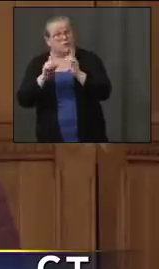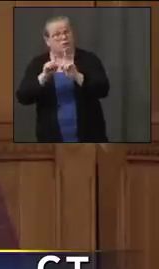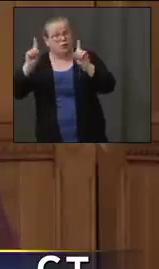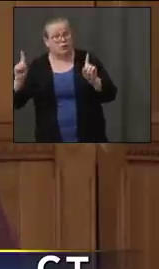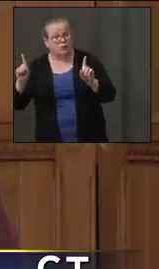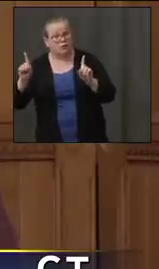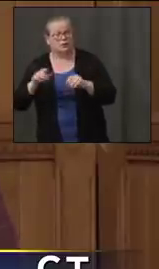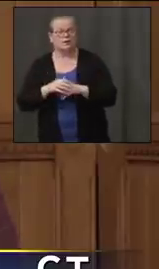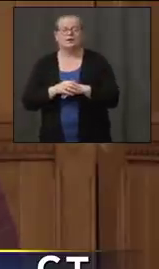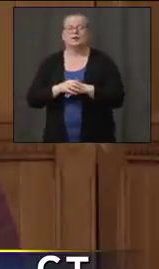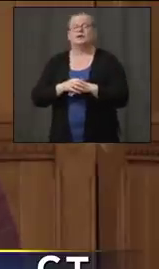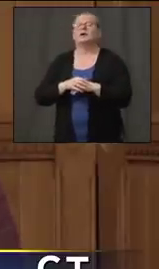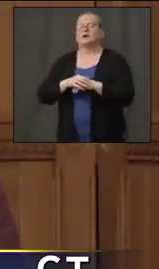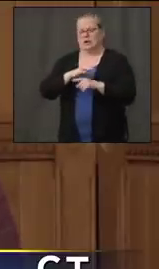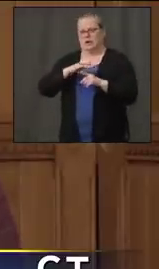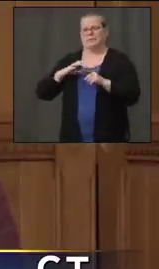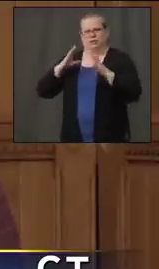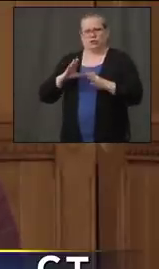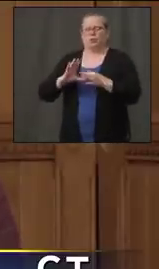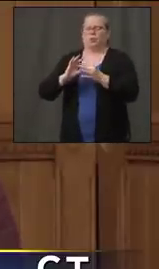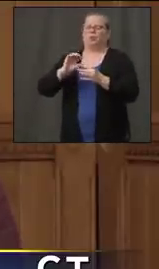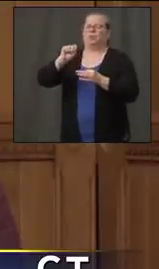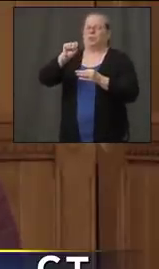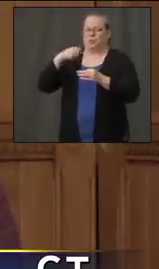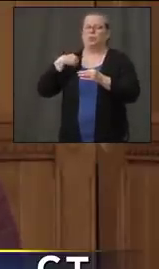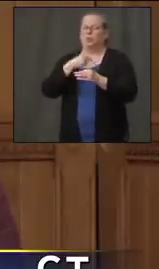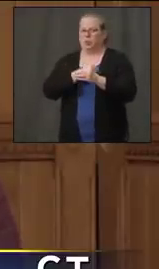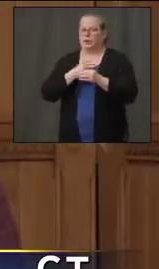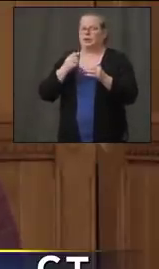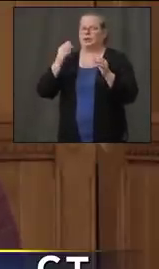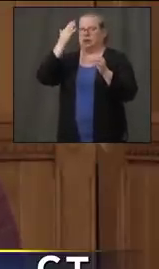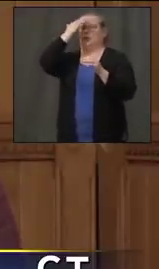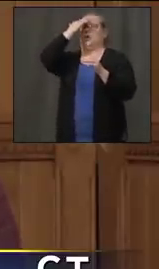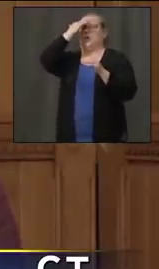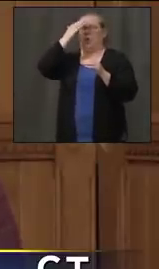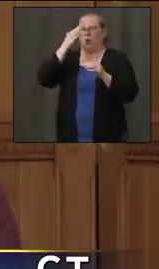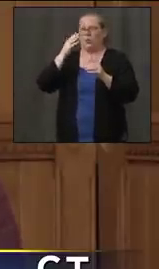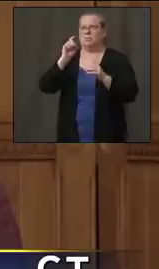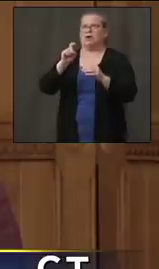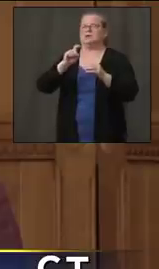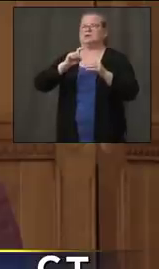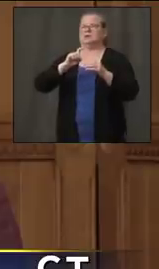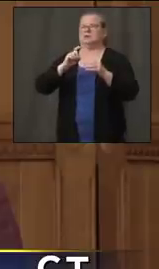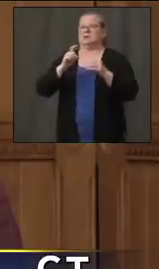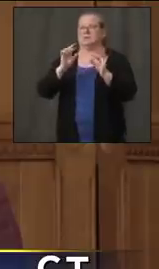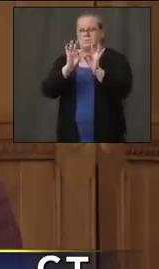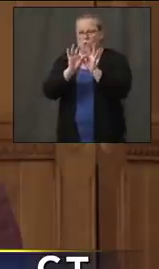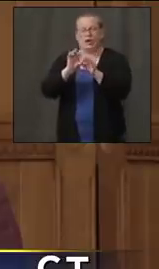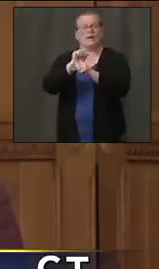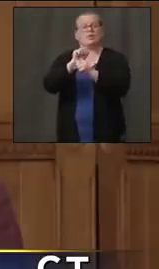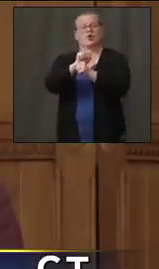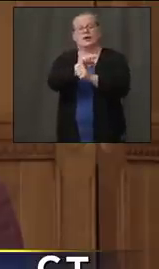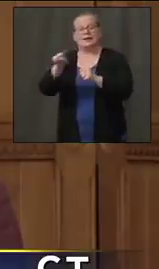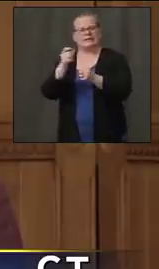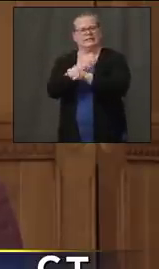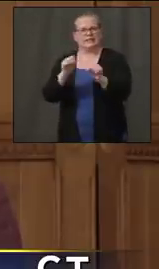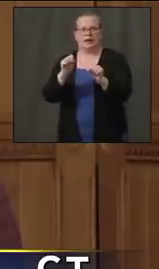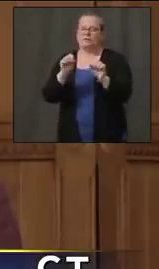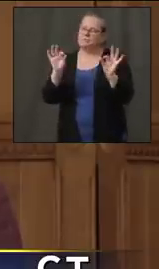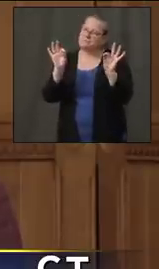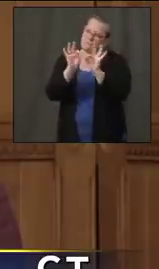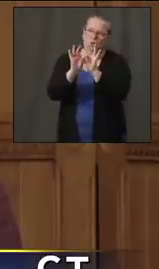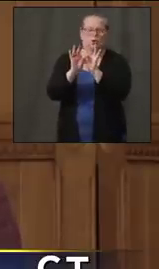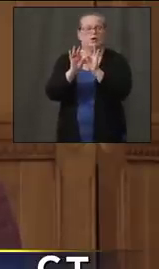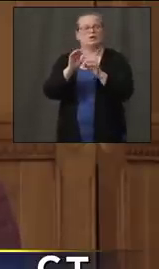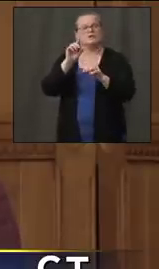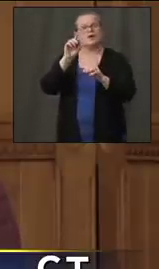OSHA representatives on the committee that was developing the final rules. So the employee safety, very critical. There's going to be required training